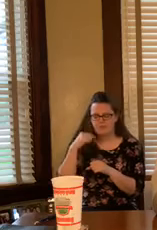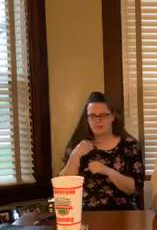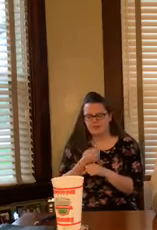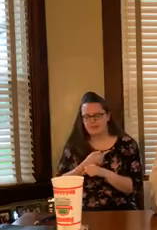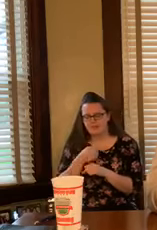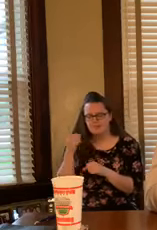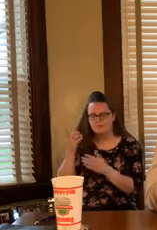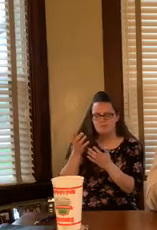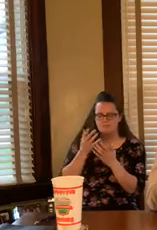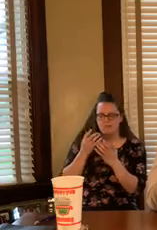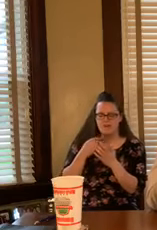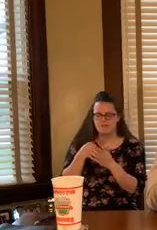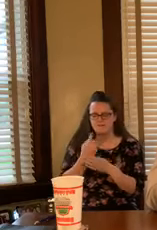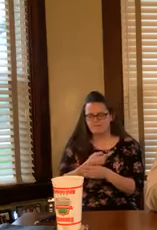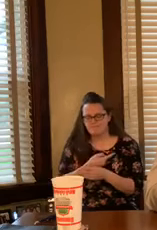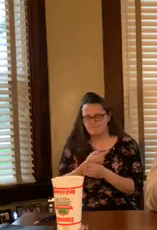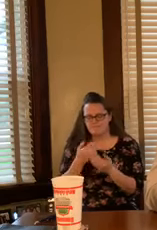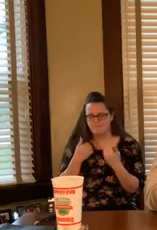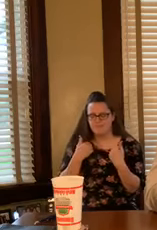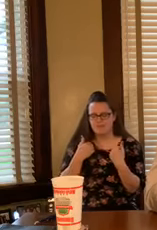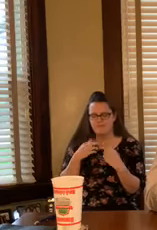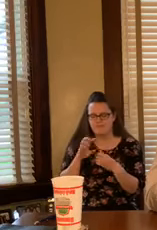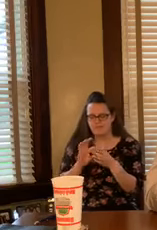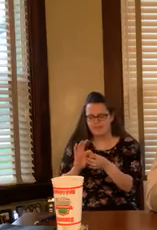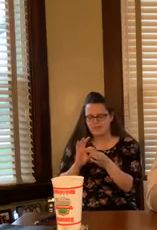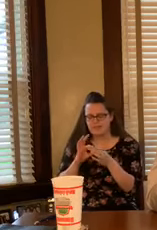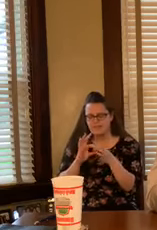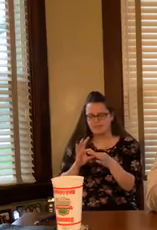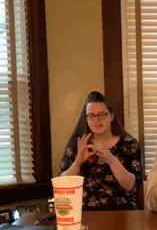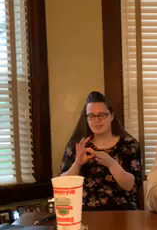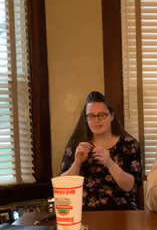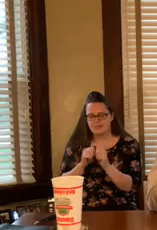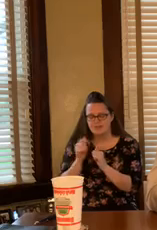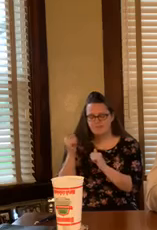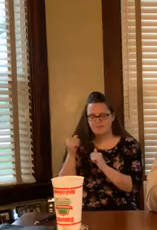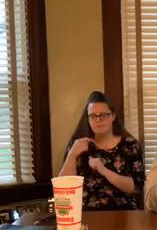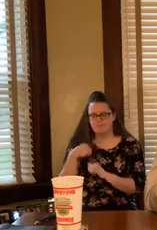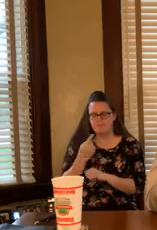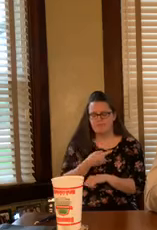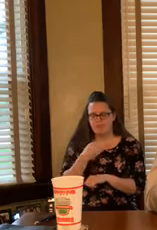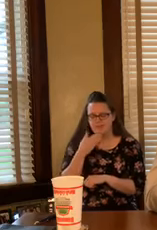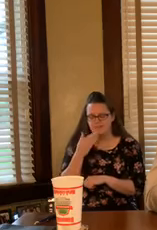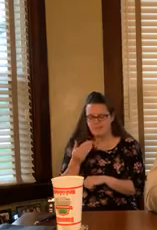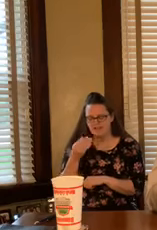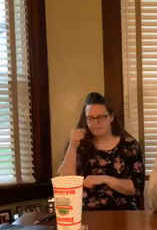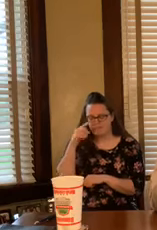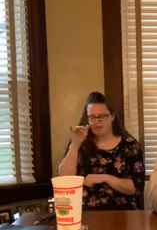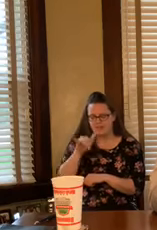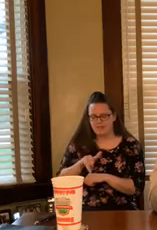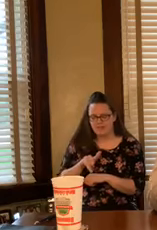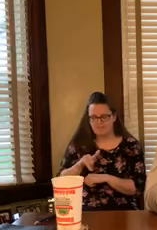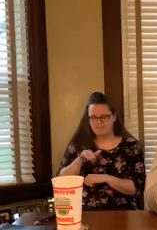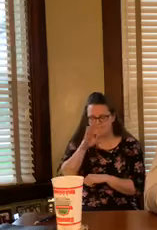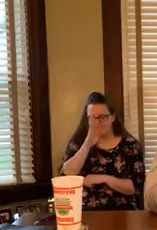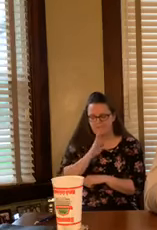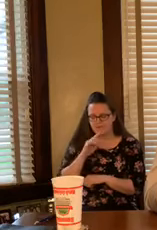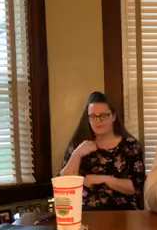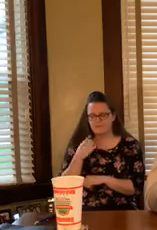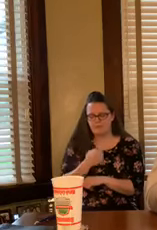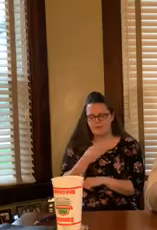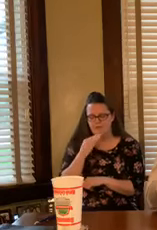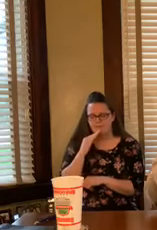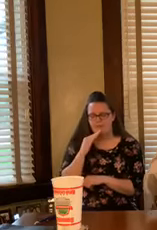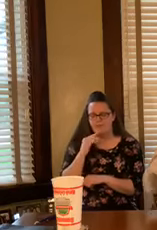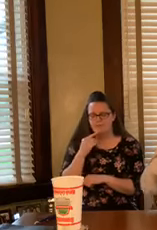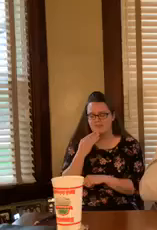with your creation. We're thankful for that, God. We're thankful for the relationship that we have for you. God, we're thankful tonight